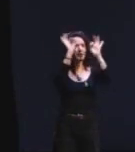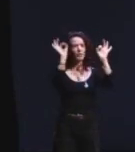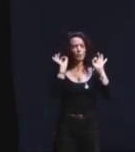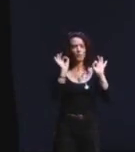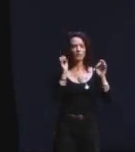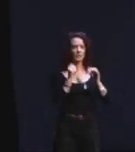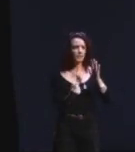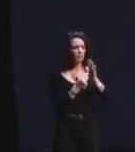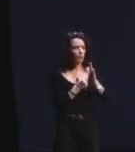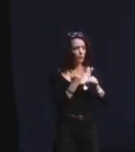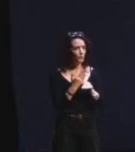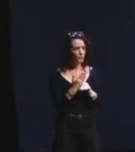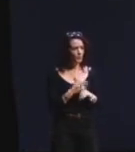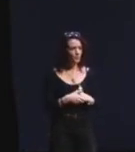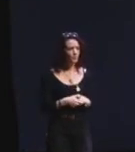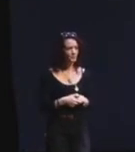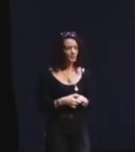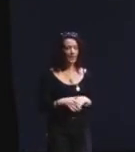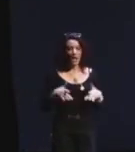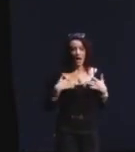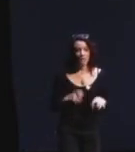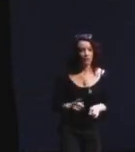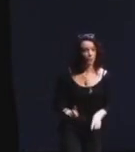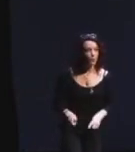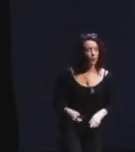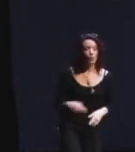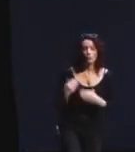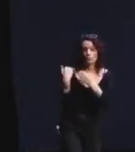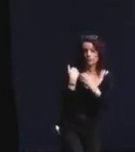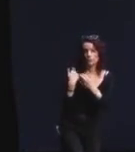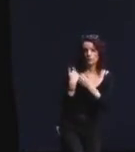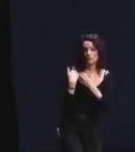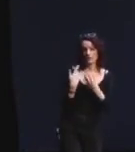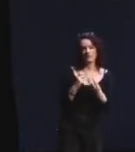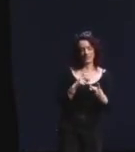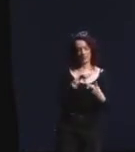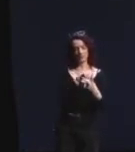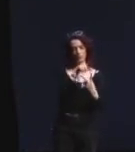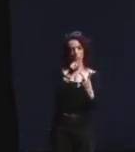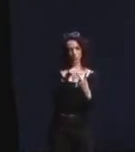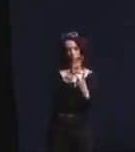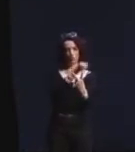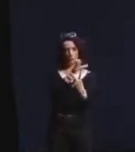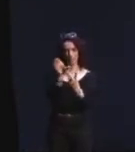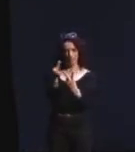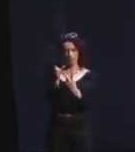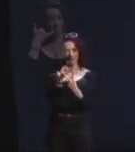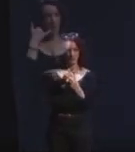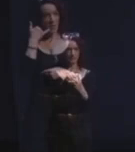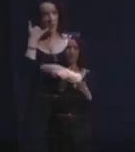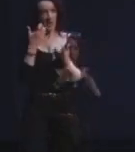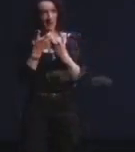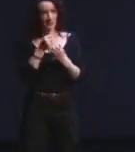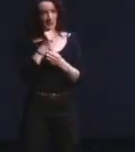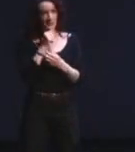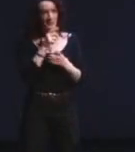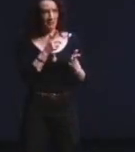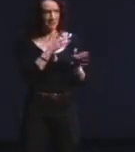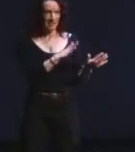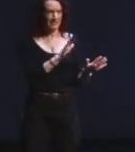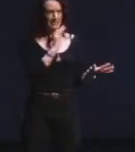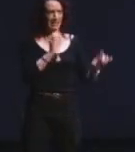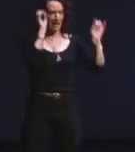important work? And I feel that really the responsibility lies with two groups of people. And the first group of people it lies with is us lot.